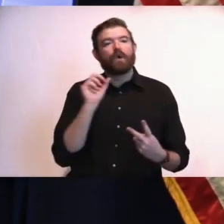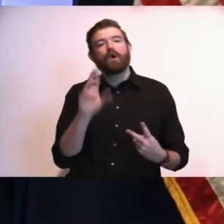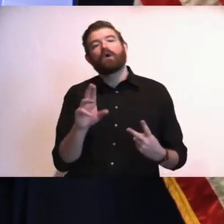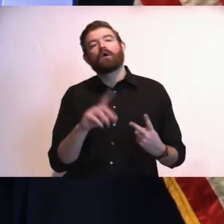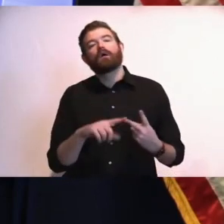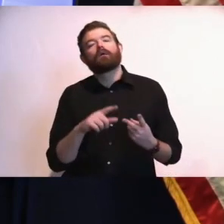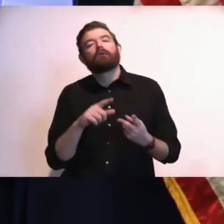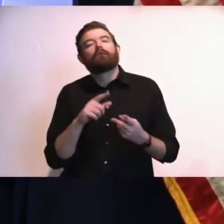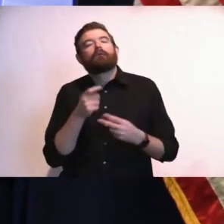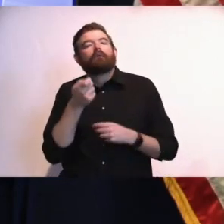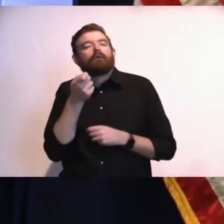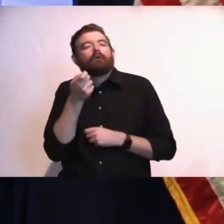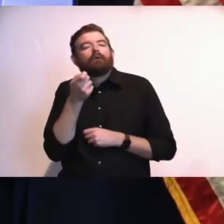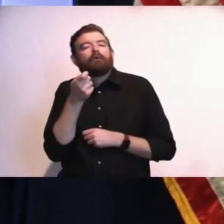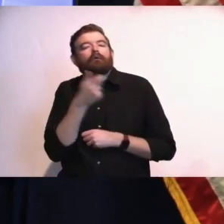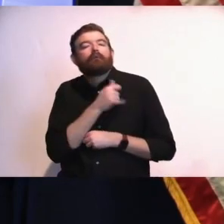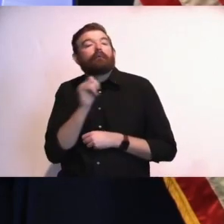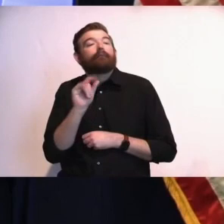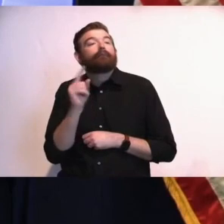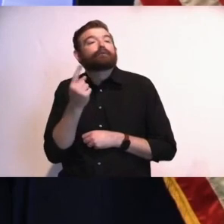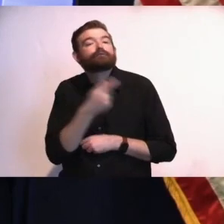vaxxed.